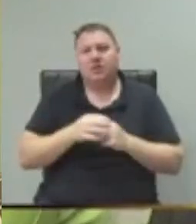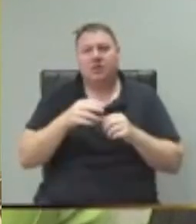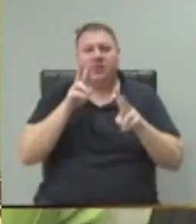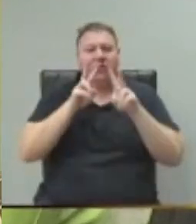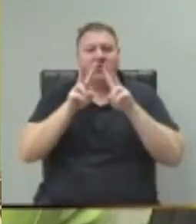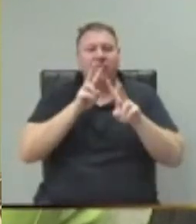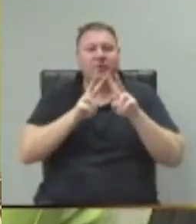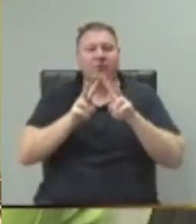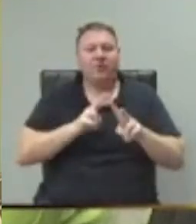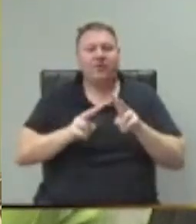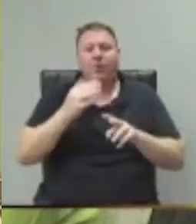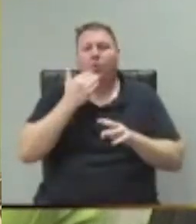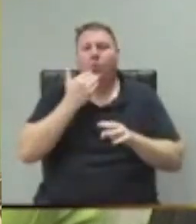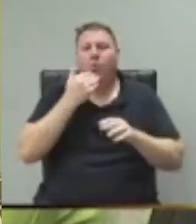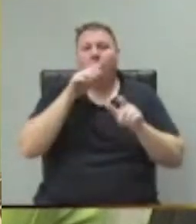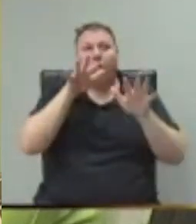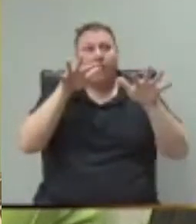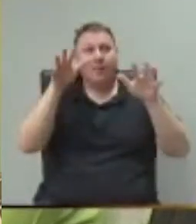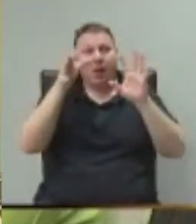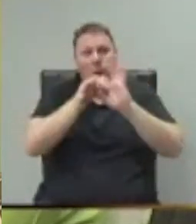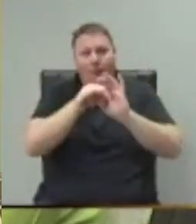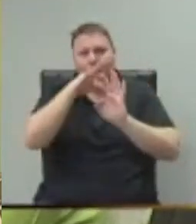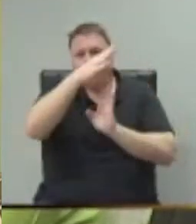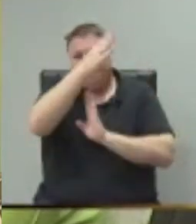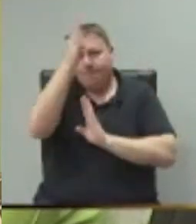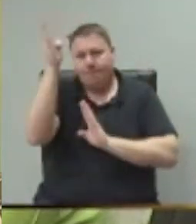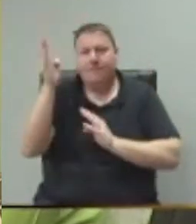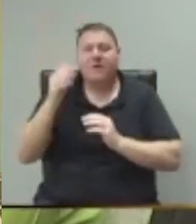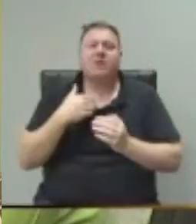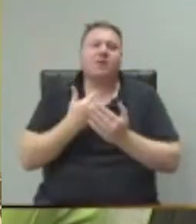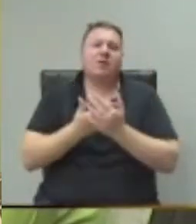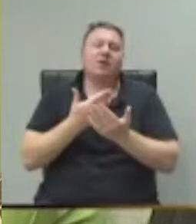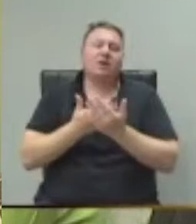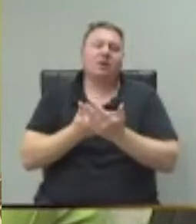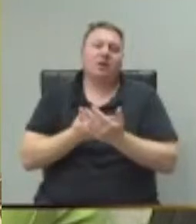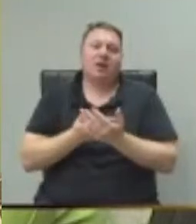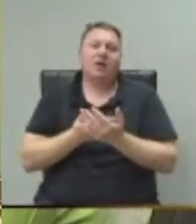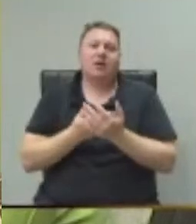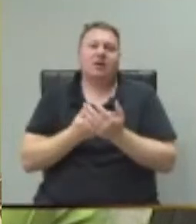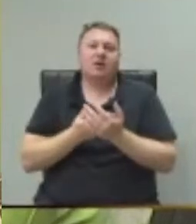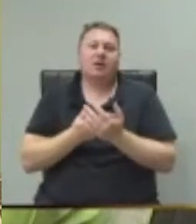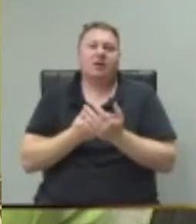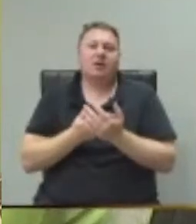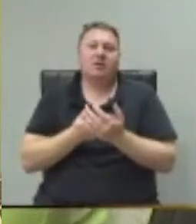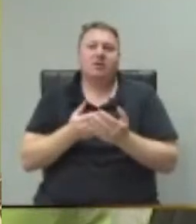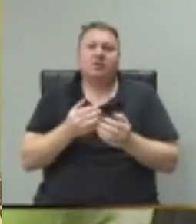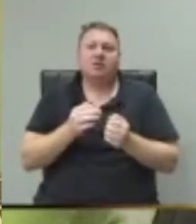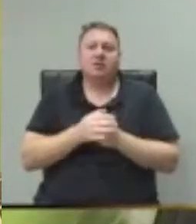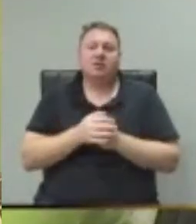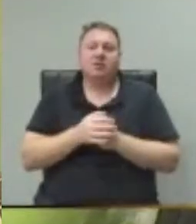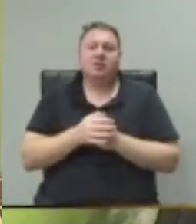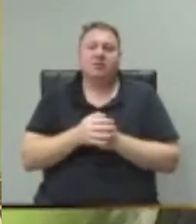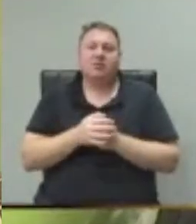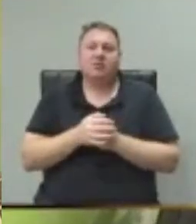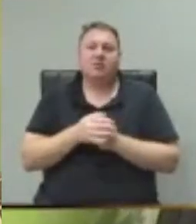by the viewers, everybody, so that we don't find ourselves,